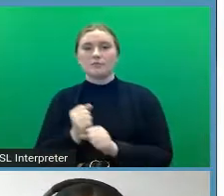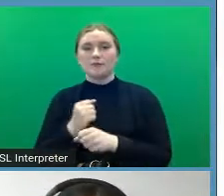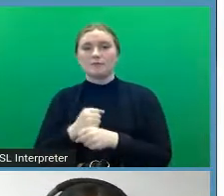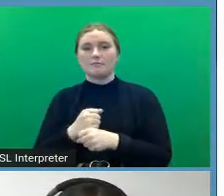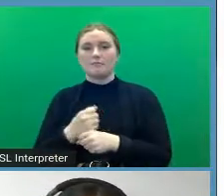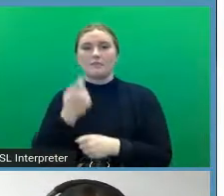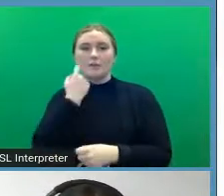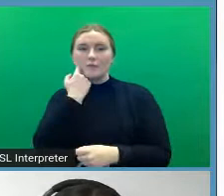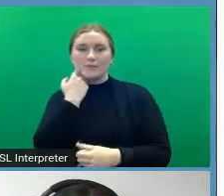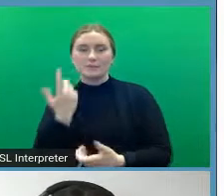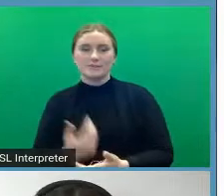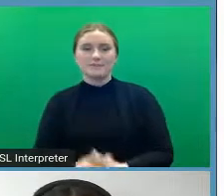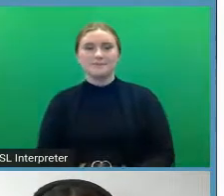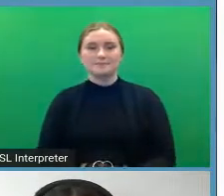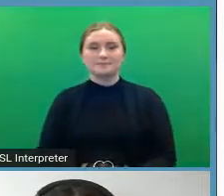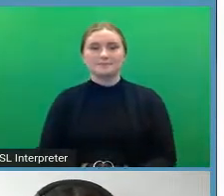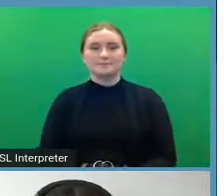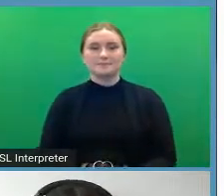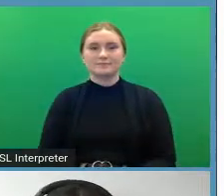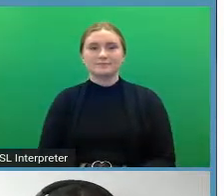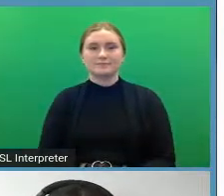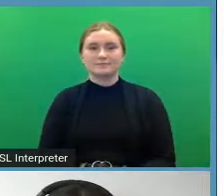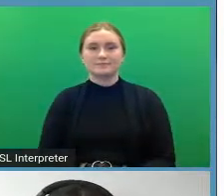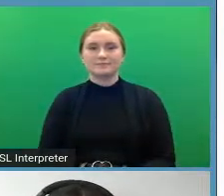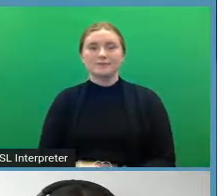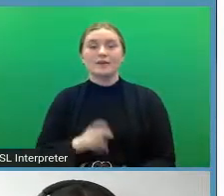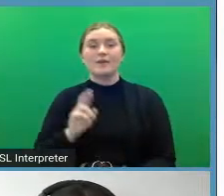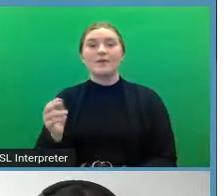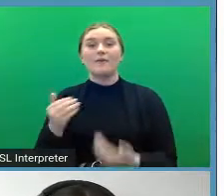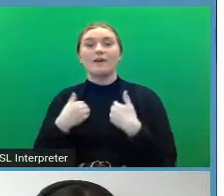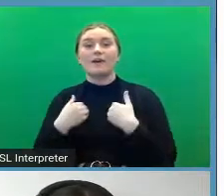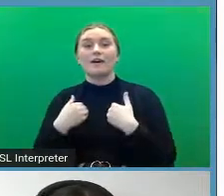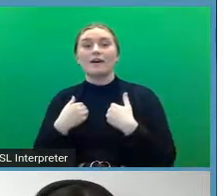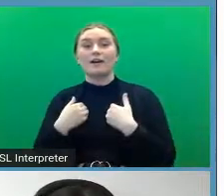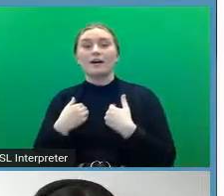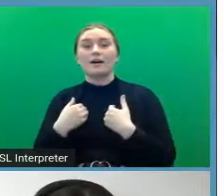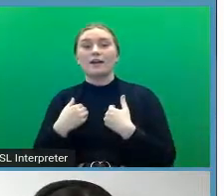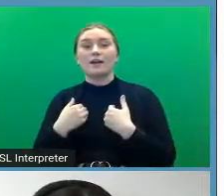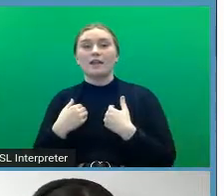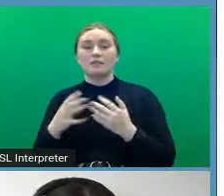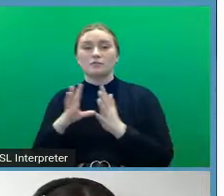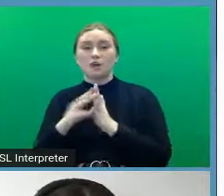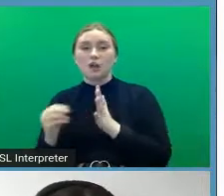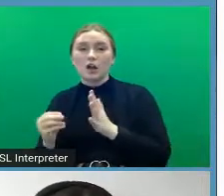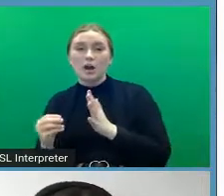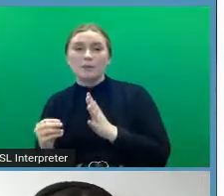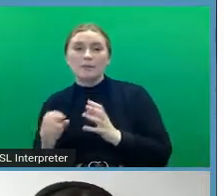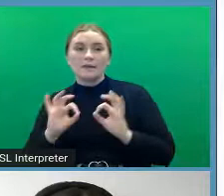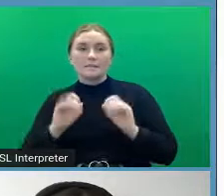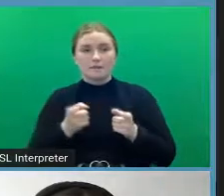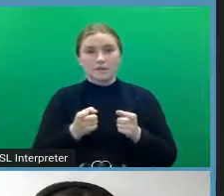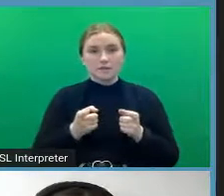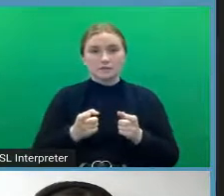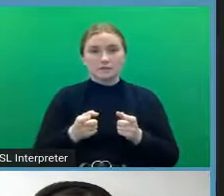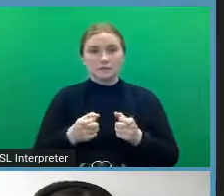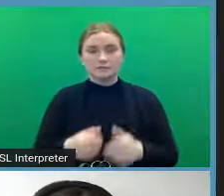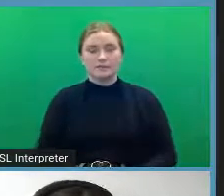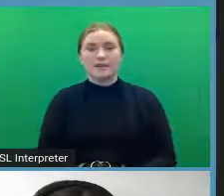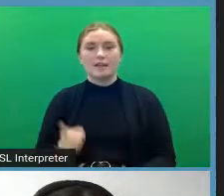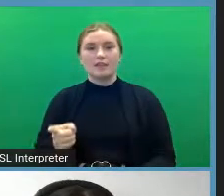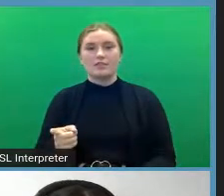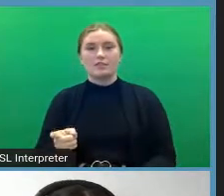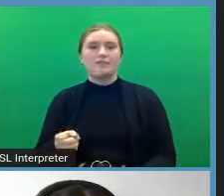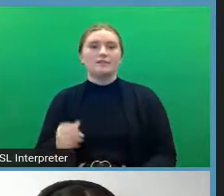screenshot. And to the right of all that, we have a link that says duplicate and edit. And this is the magic YouTube